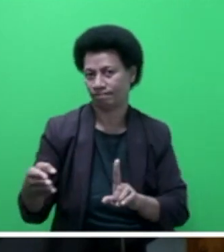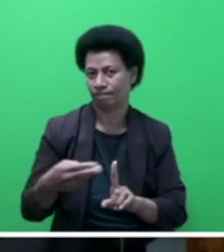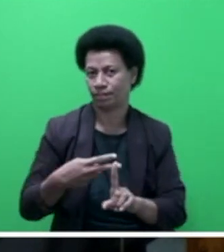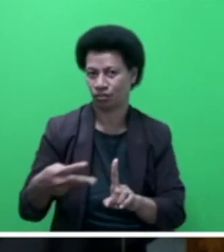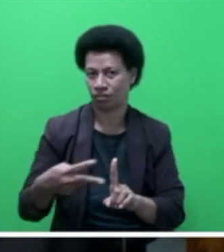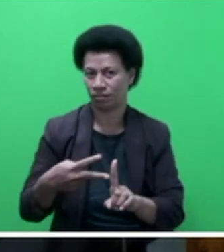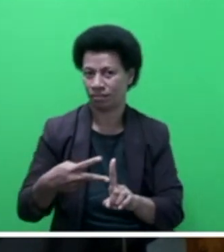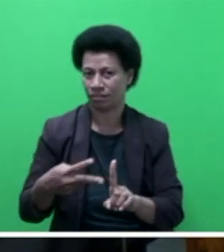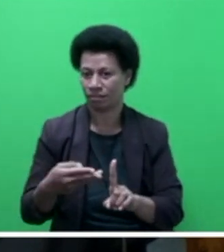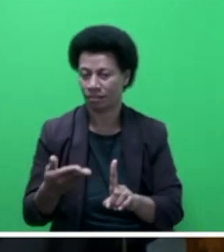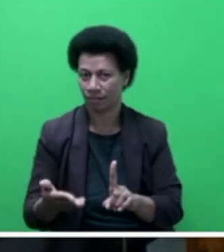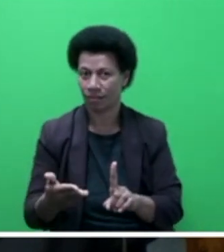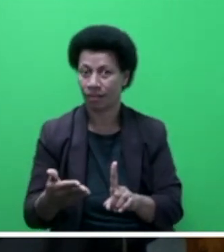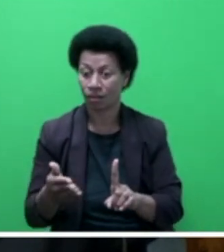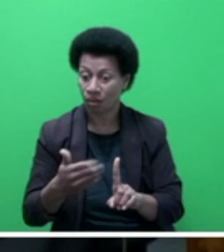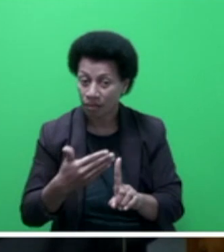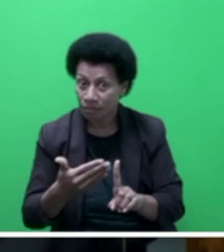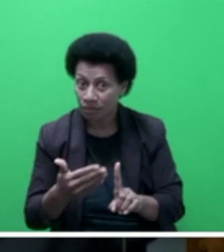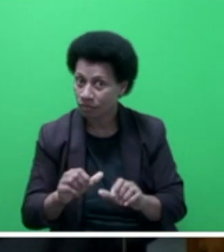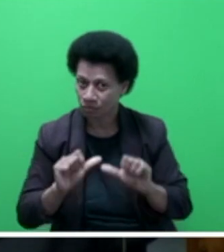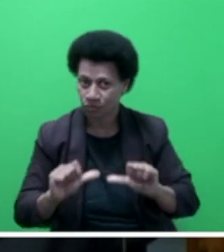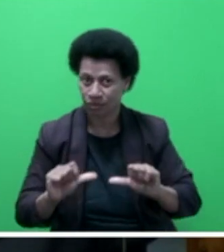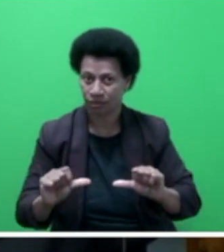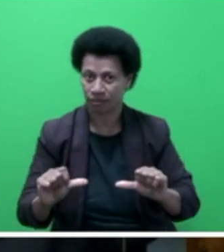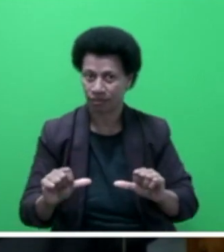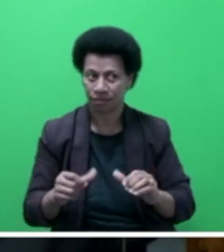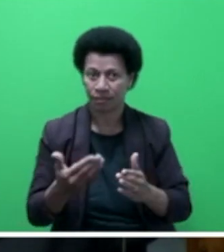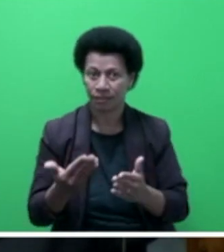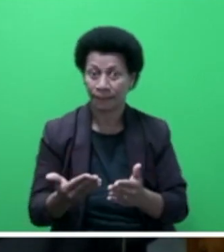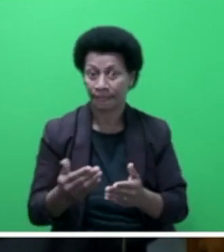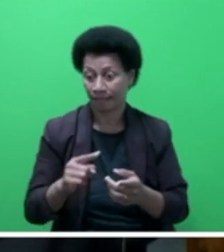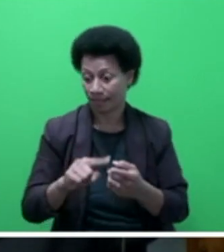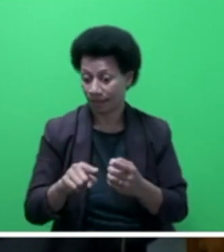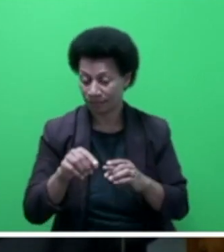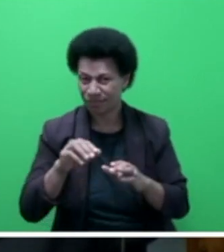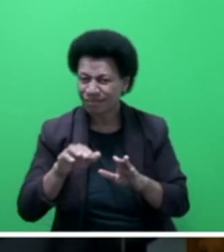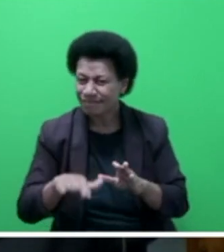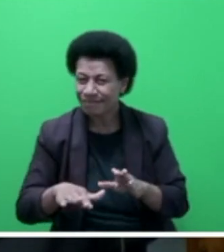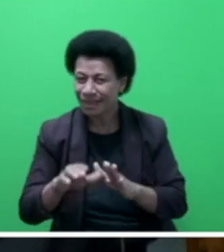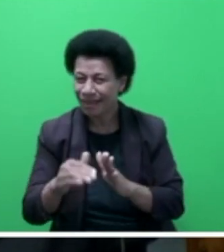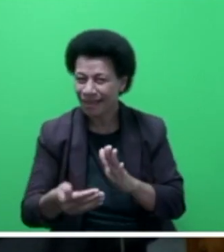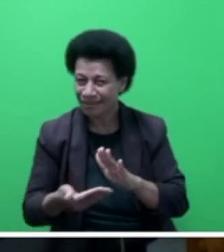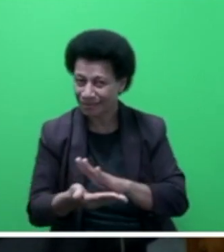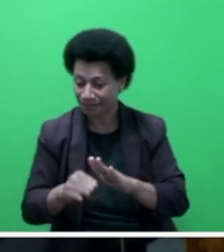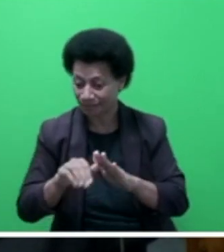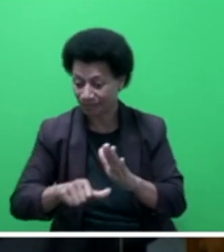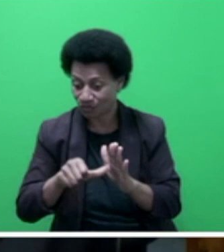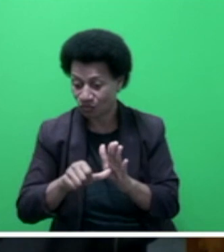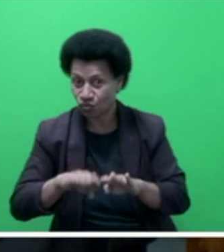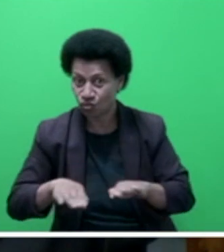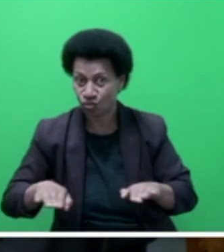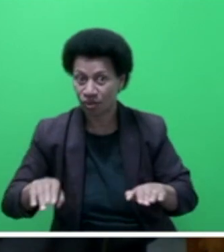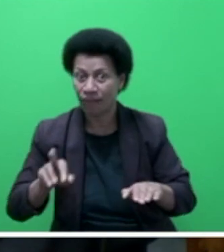will aim to replace sections of the Juveniles Act, which deals with children in conflict with the law, and provide a comprehensive framework